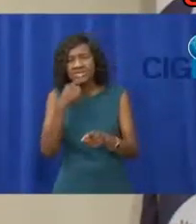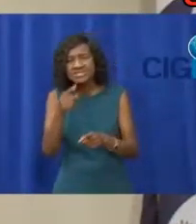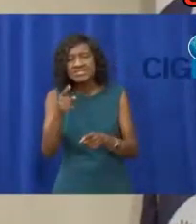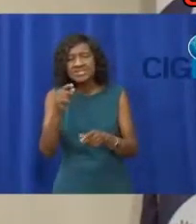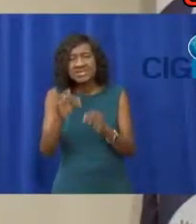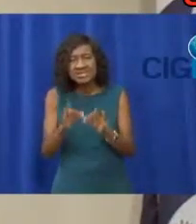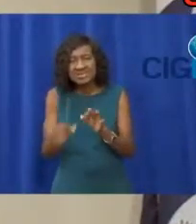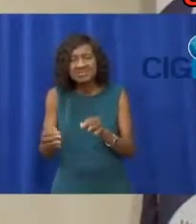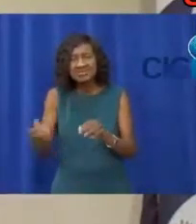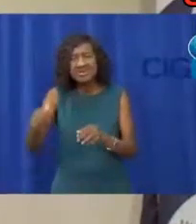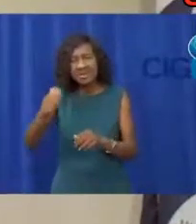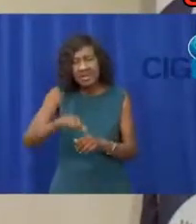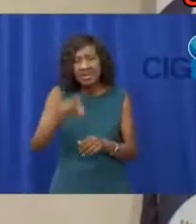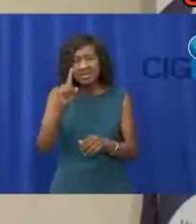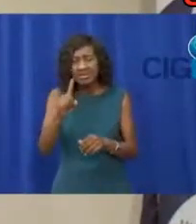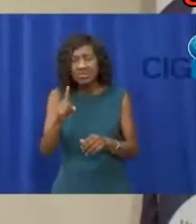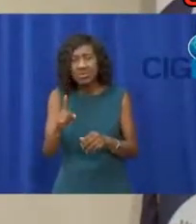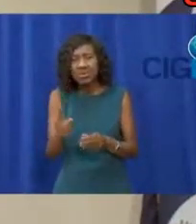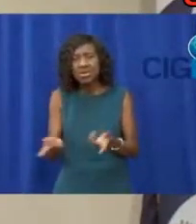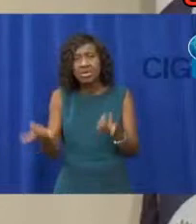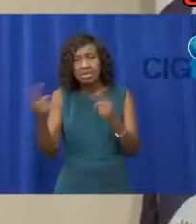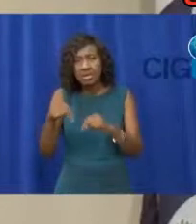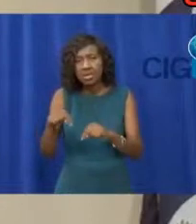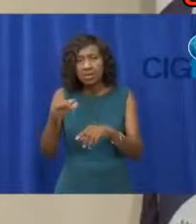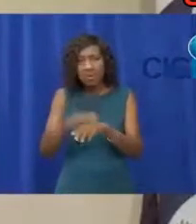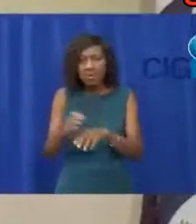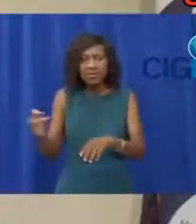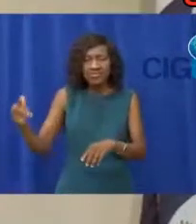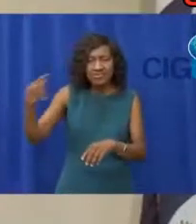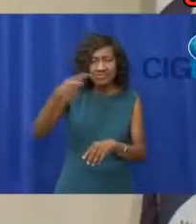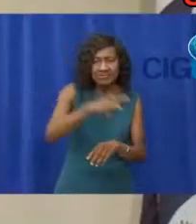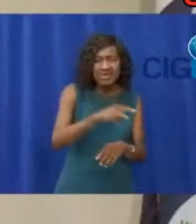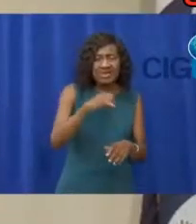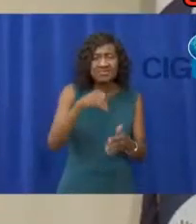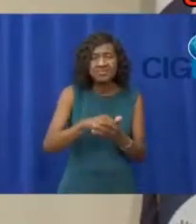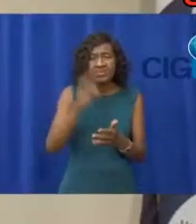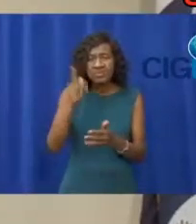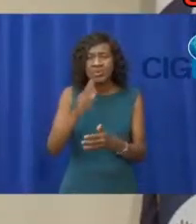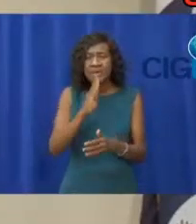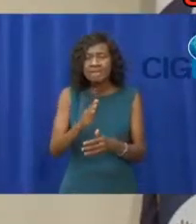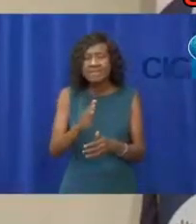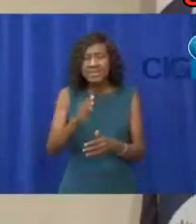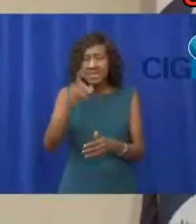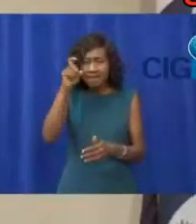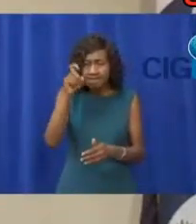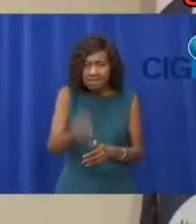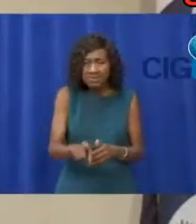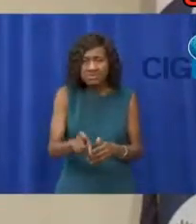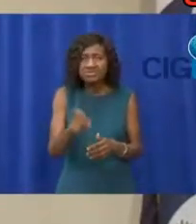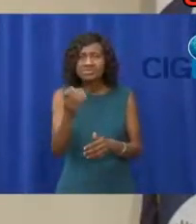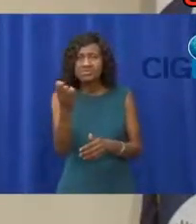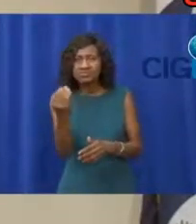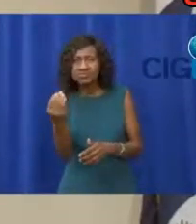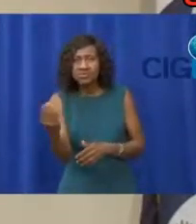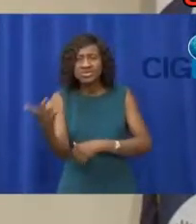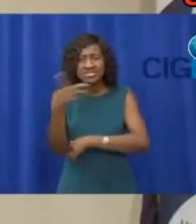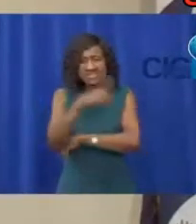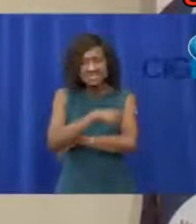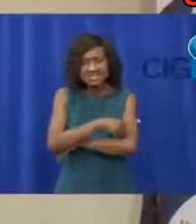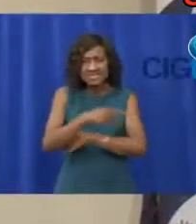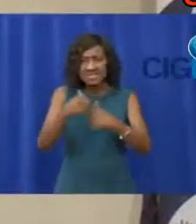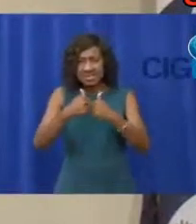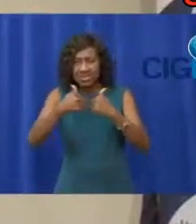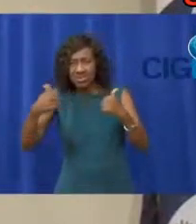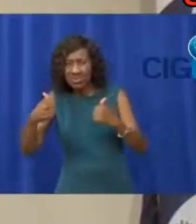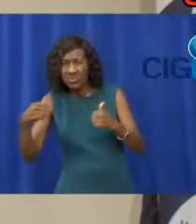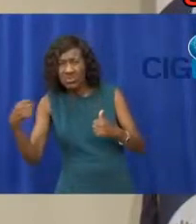on that flight, it will be properly supervised, a 14-day mandatory quarantine in probably